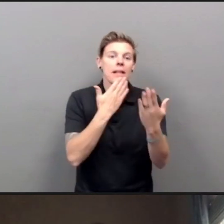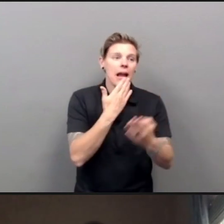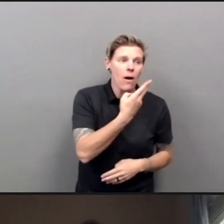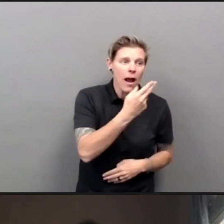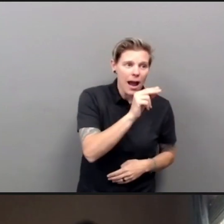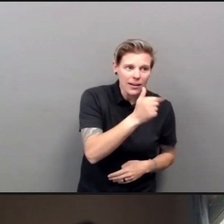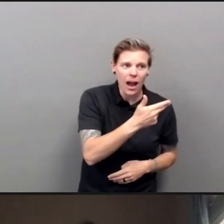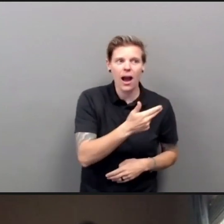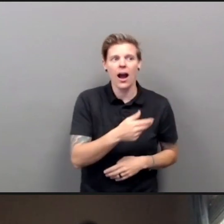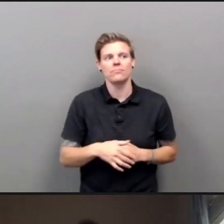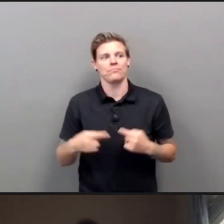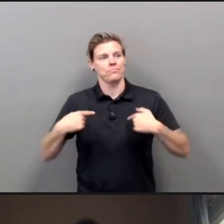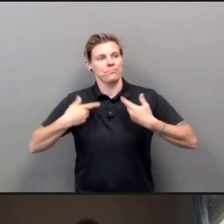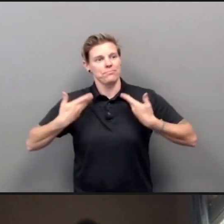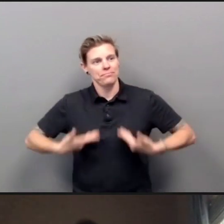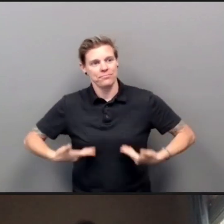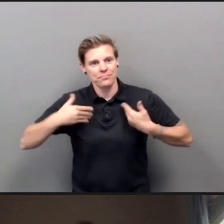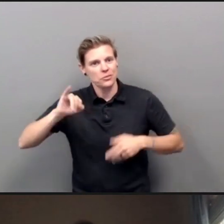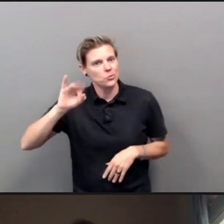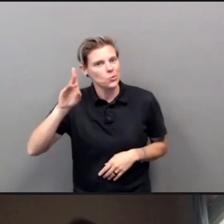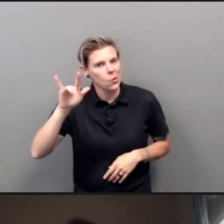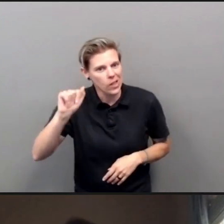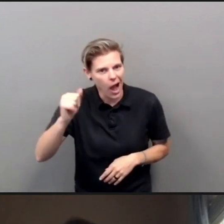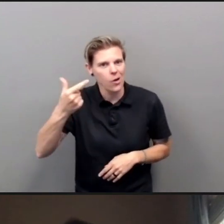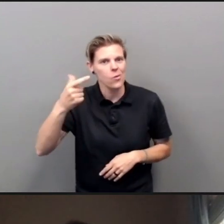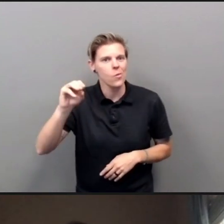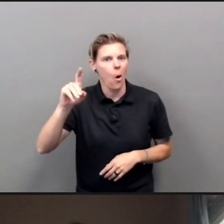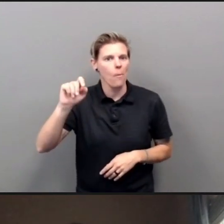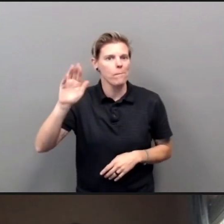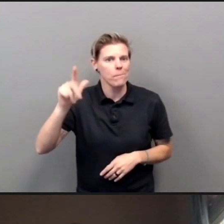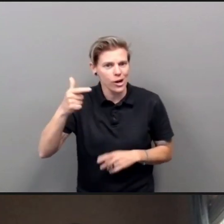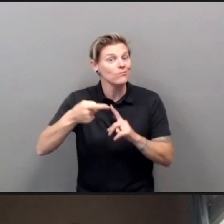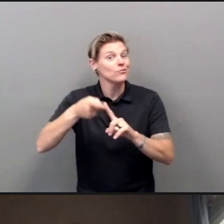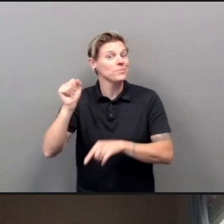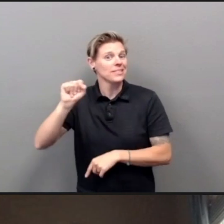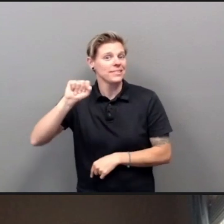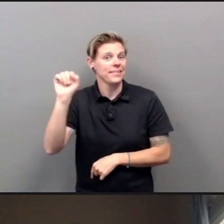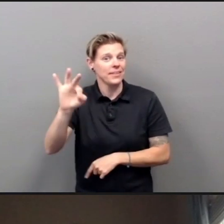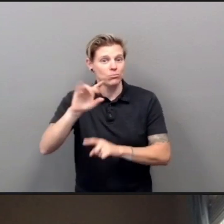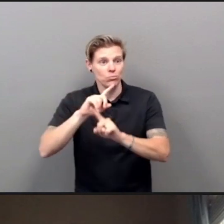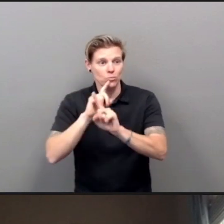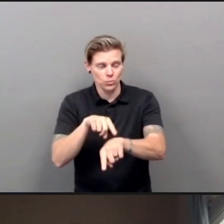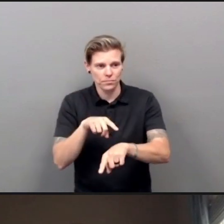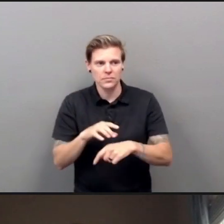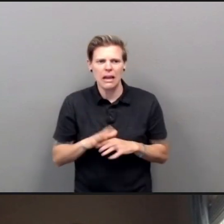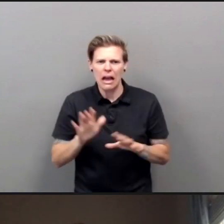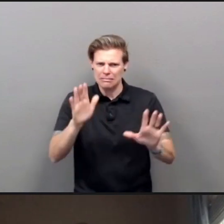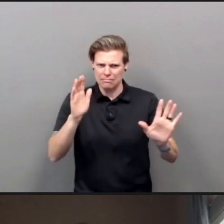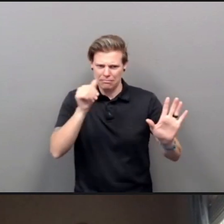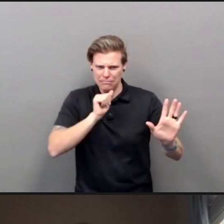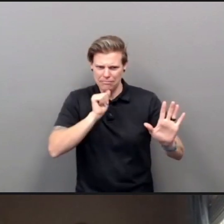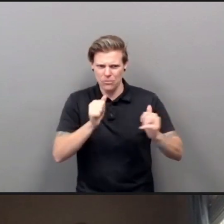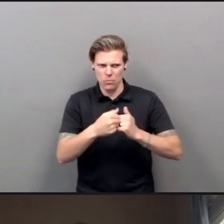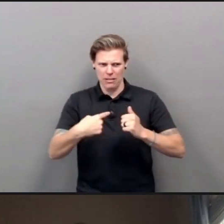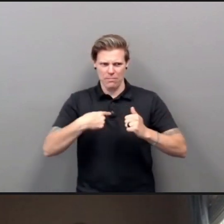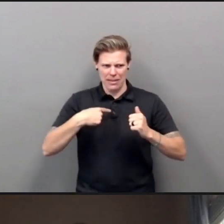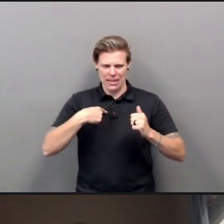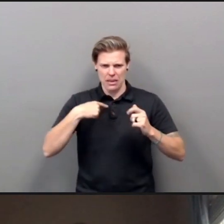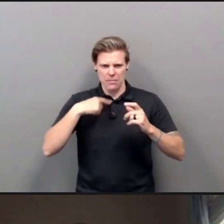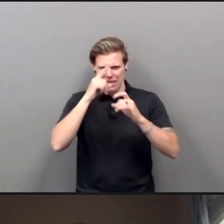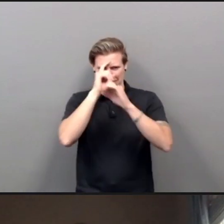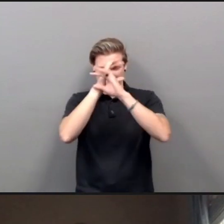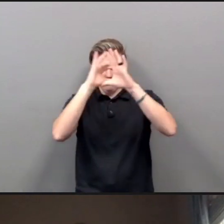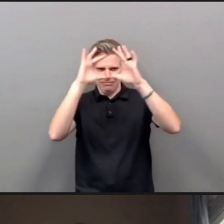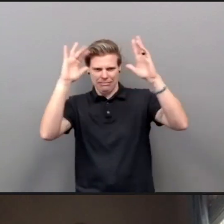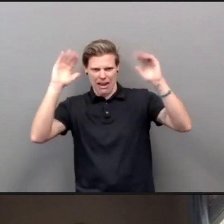Reporter. Bear with me. I have a question. I want to make sure that I understand the relationship between the